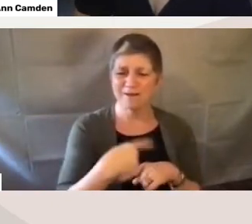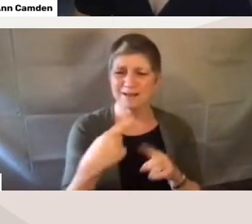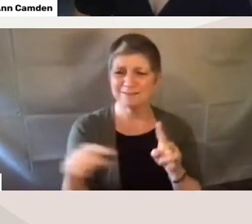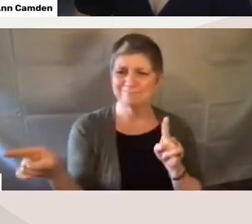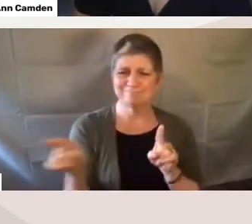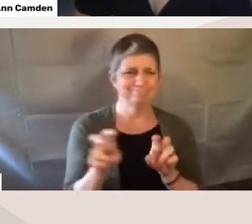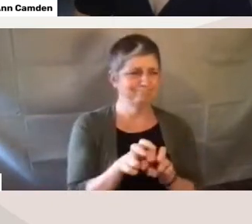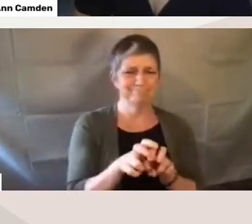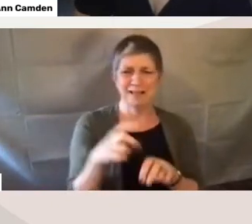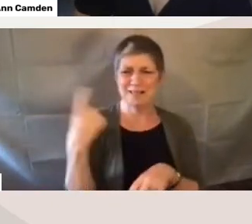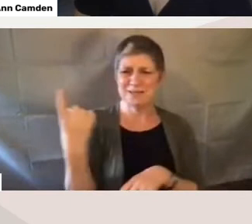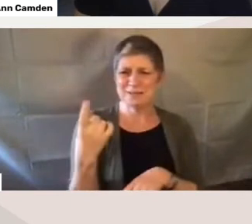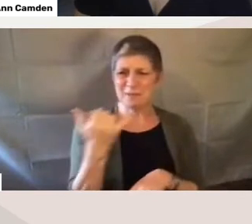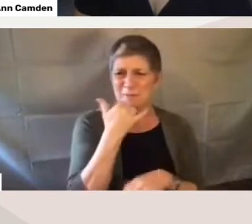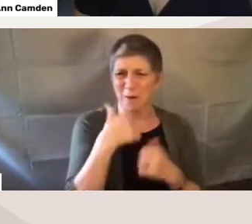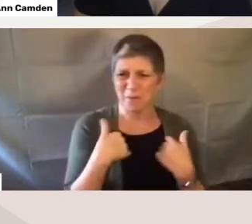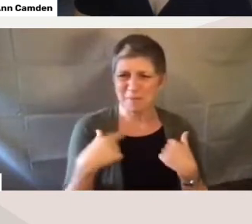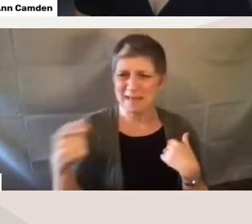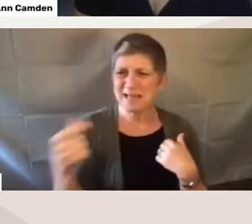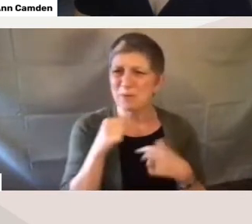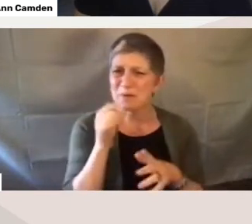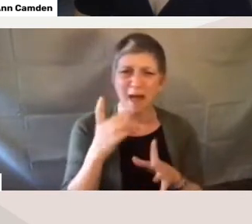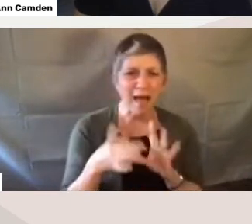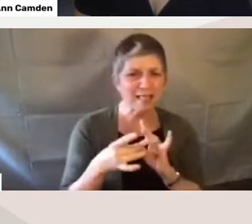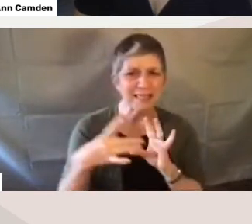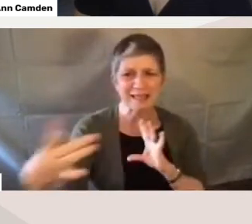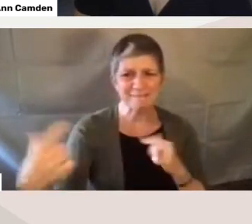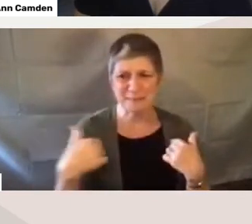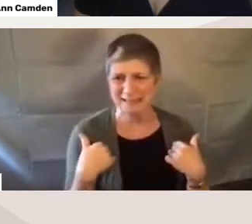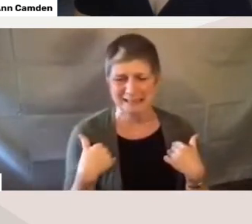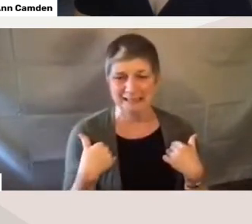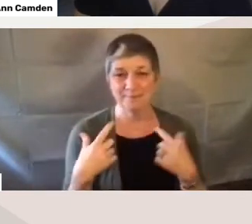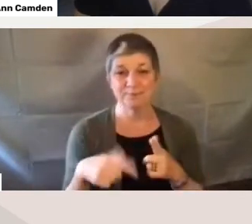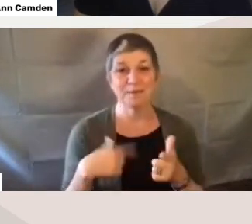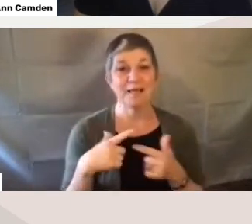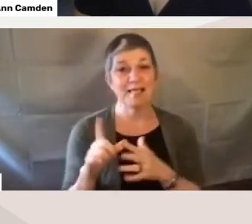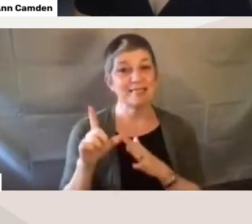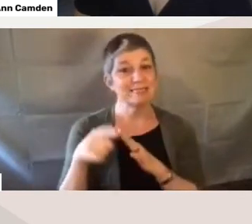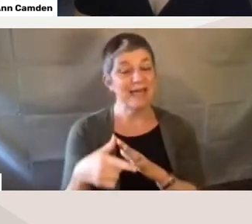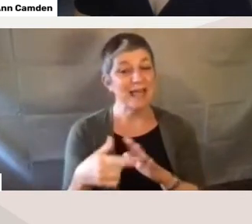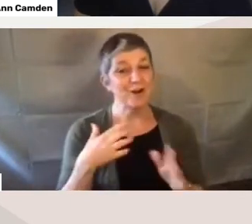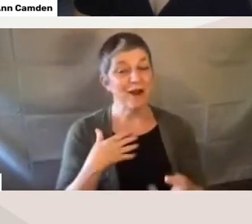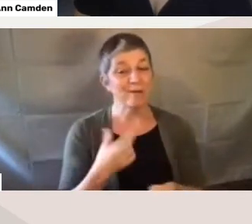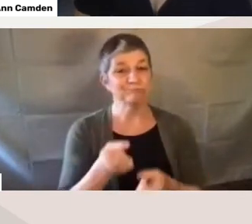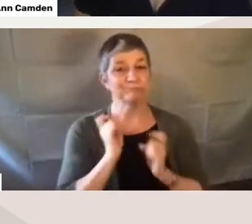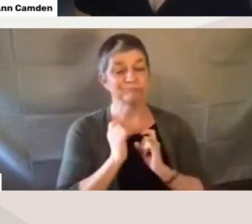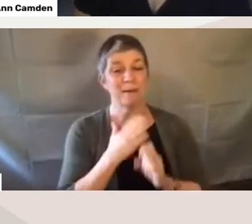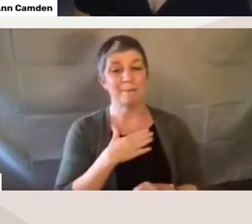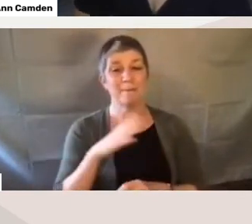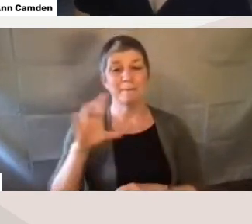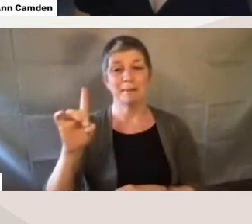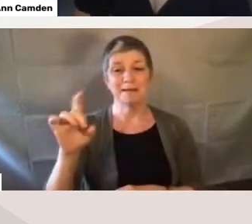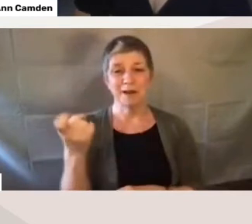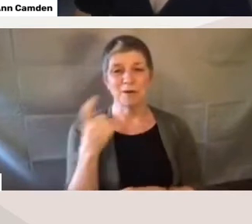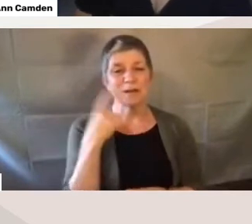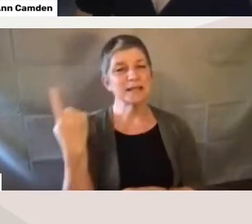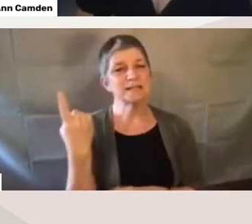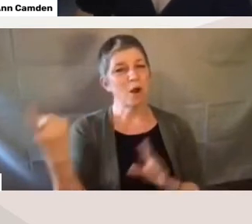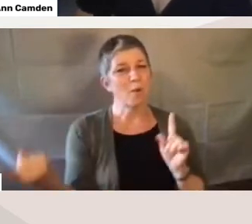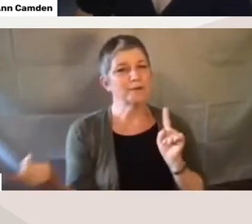there something wrong with me? Like, he will not leave my side. And later I ended up getting my diagnosis. So he's just